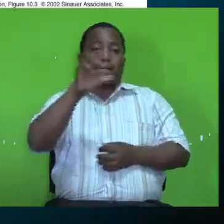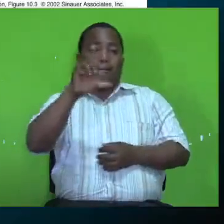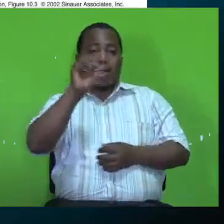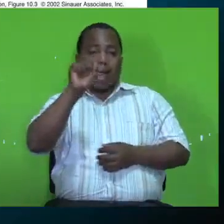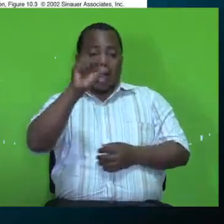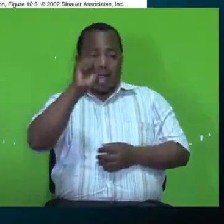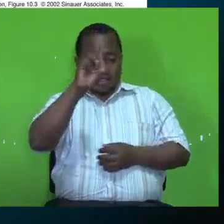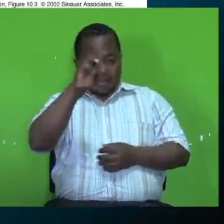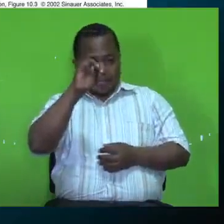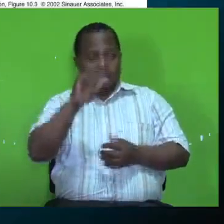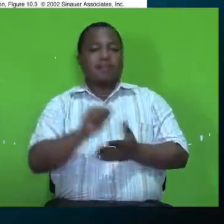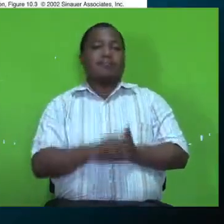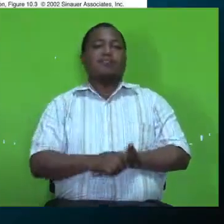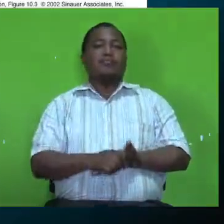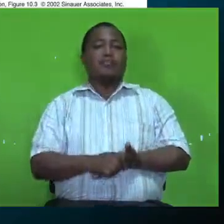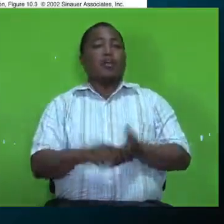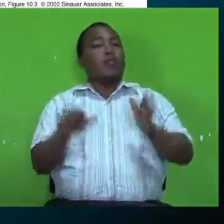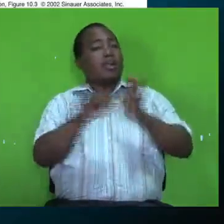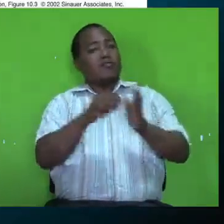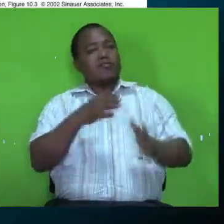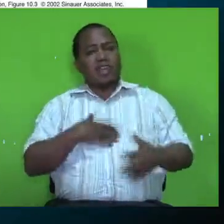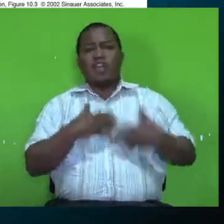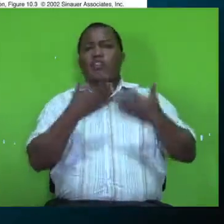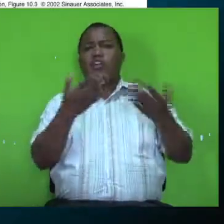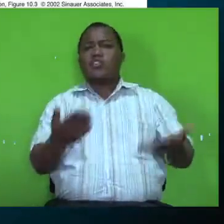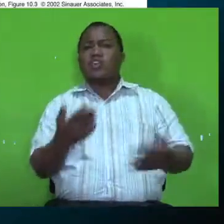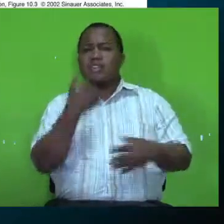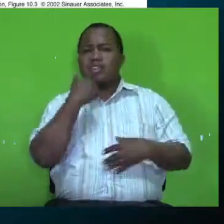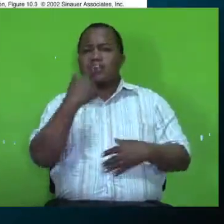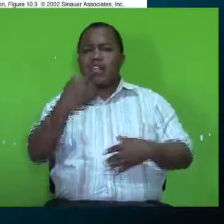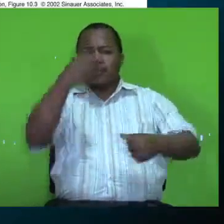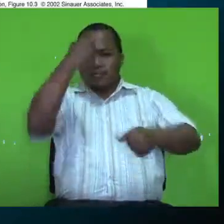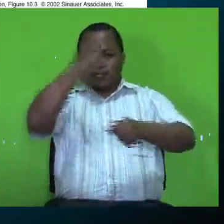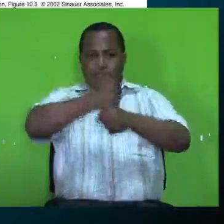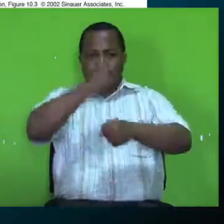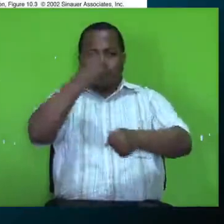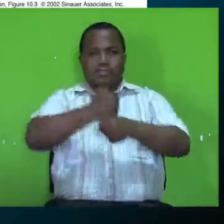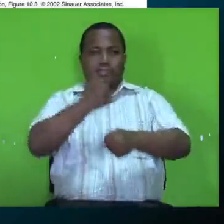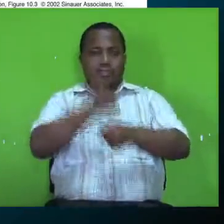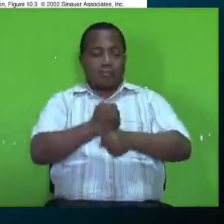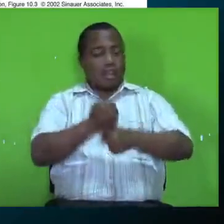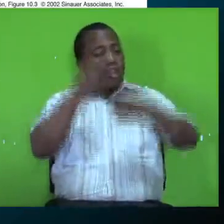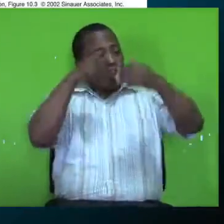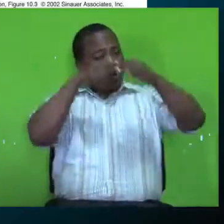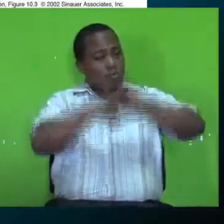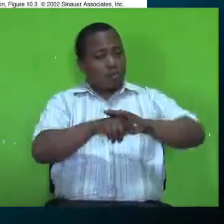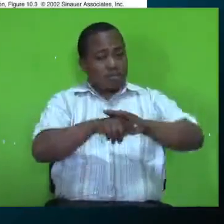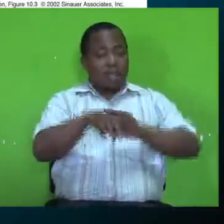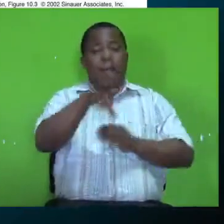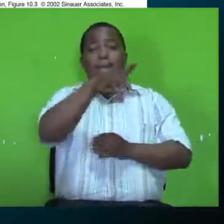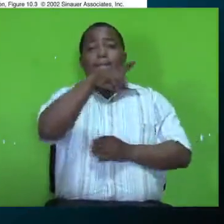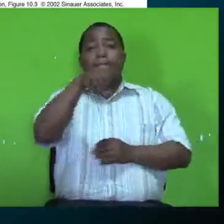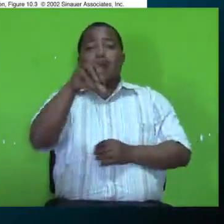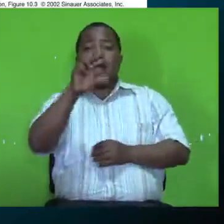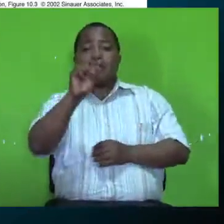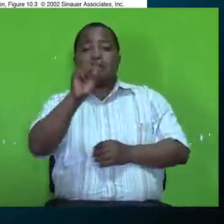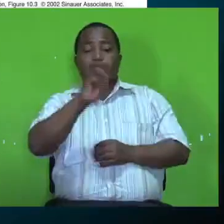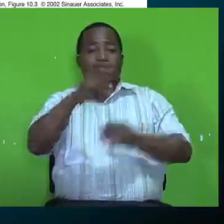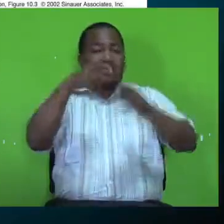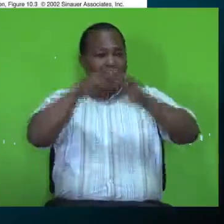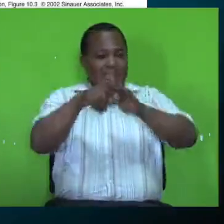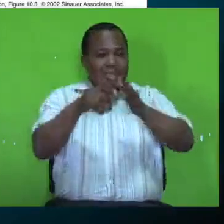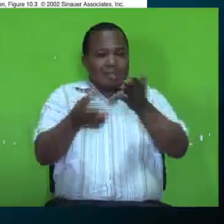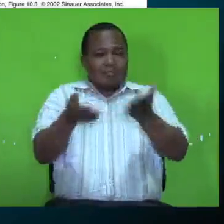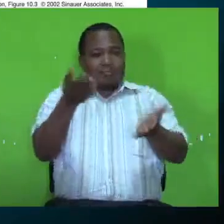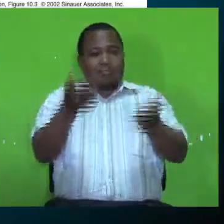plasmodesmata. My dears, can you say the purpose of putting plasmodesmata in